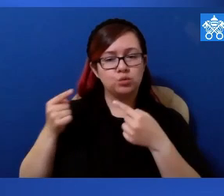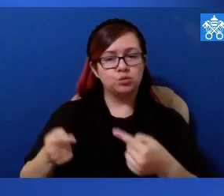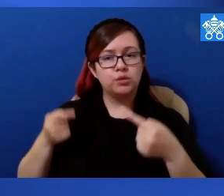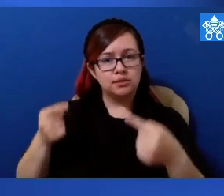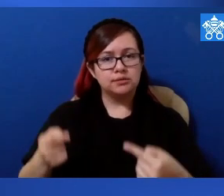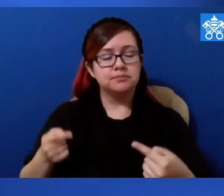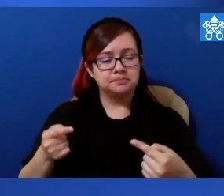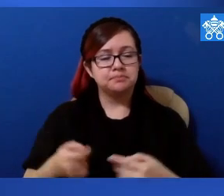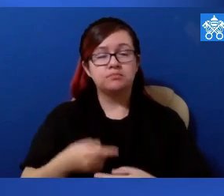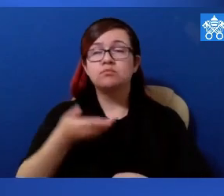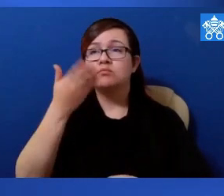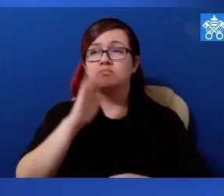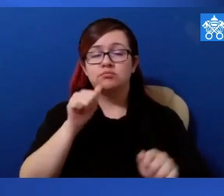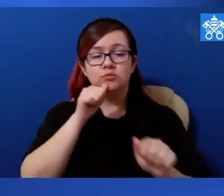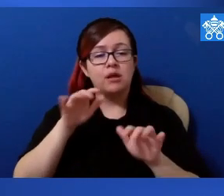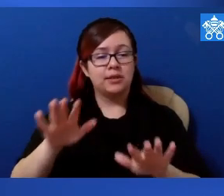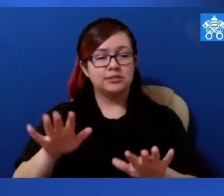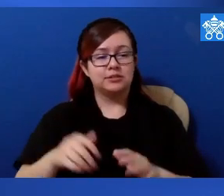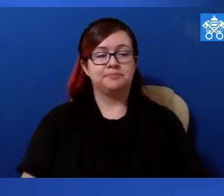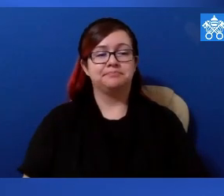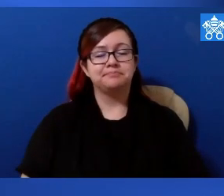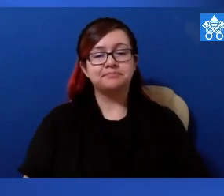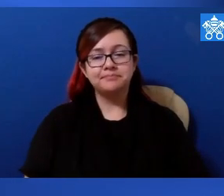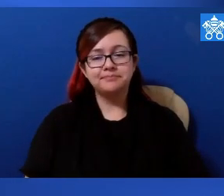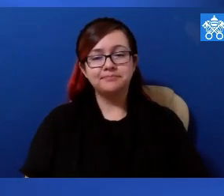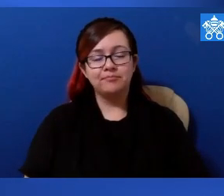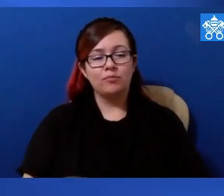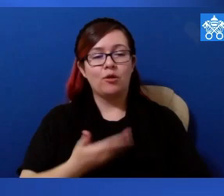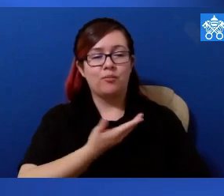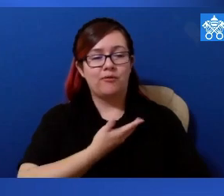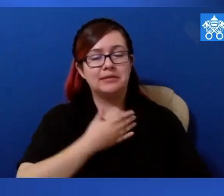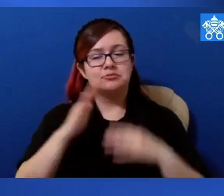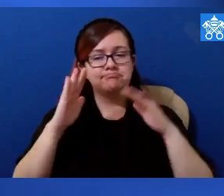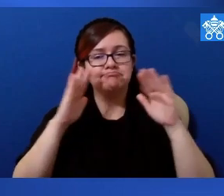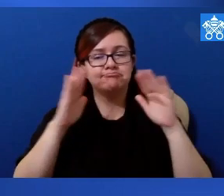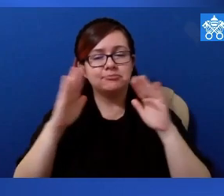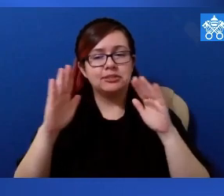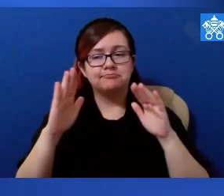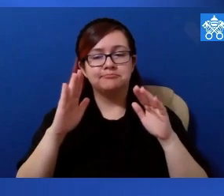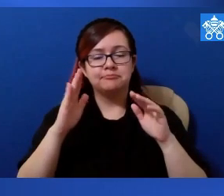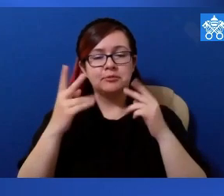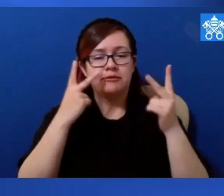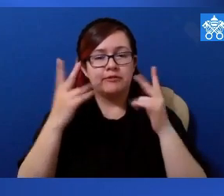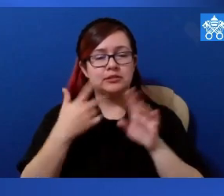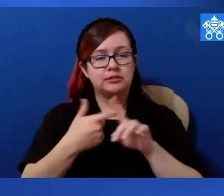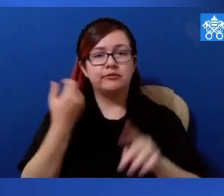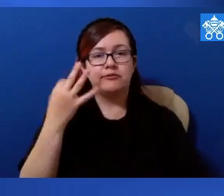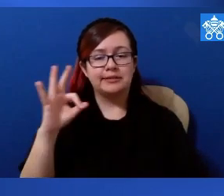you. Holy Father, Pope Francis greeting the French pilgrims.